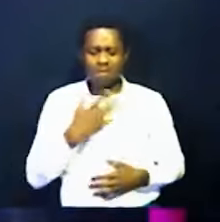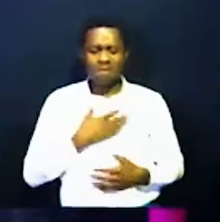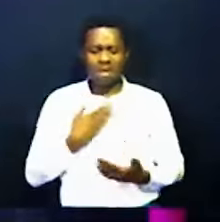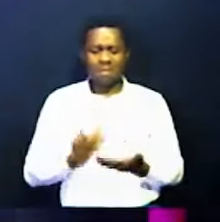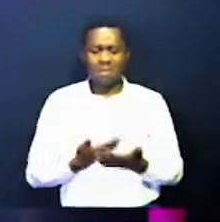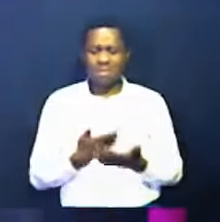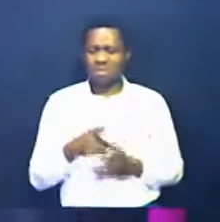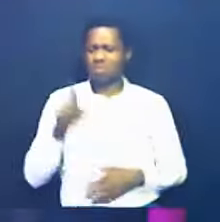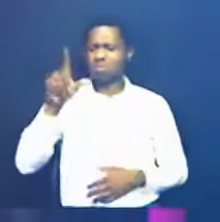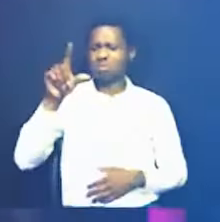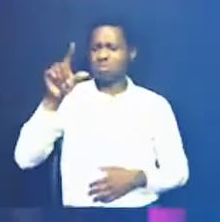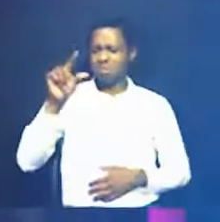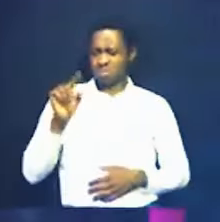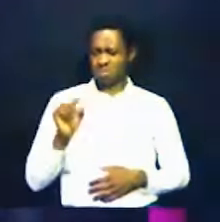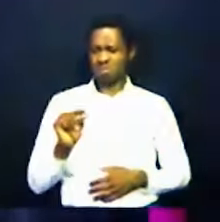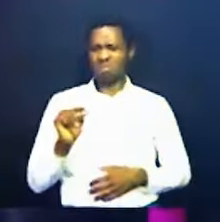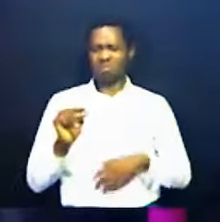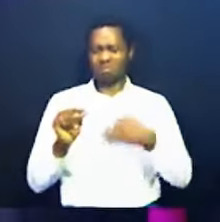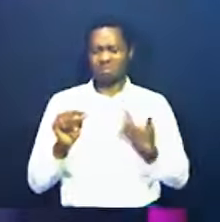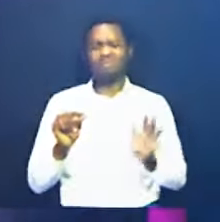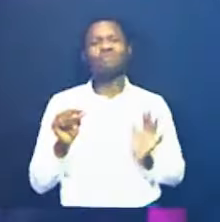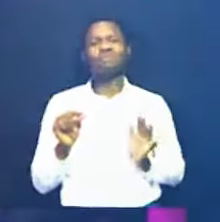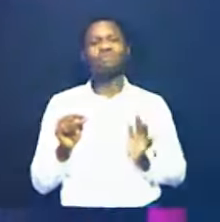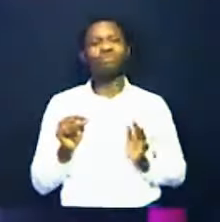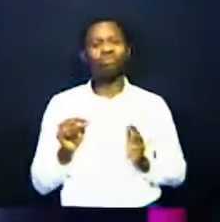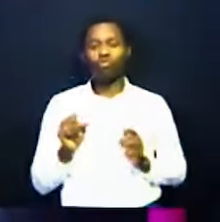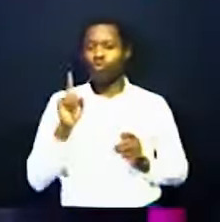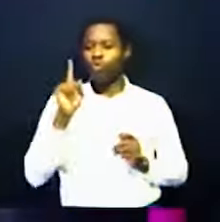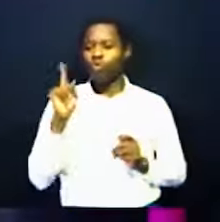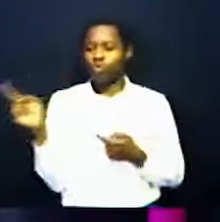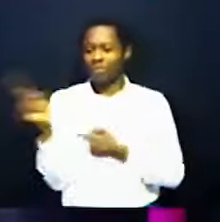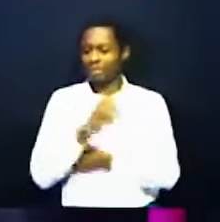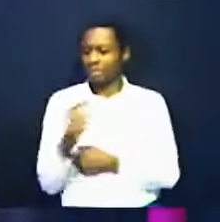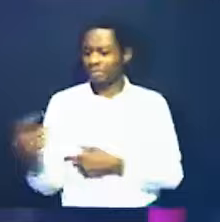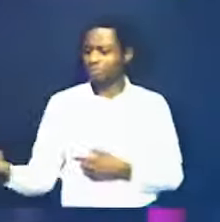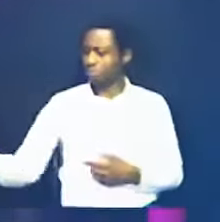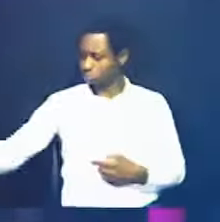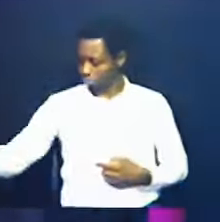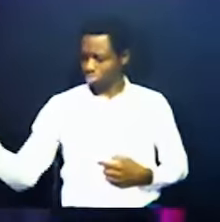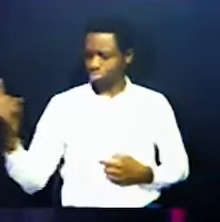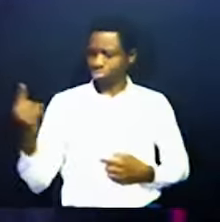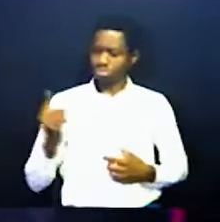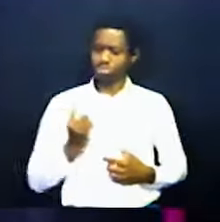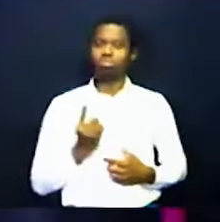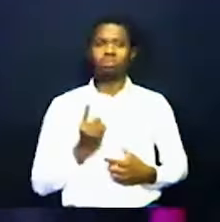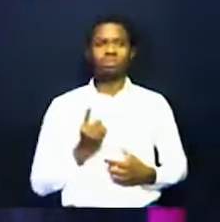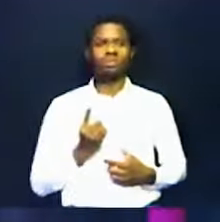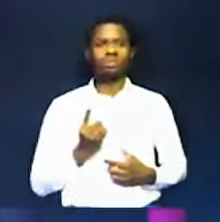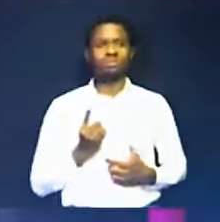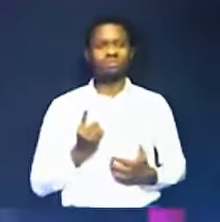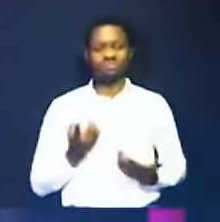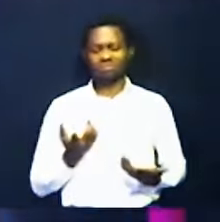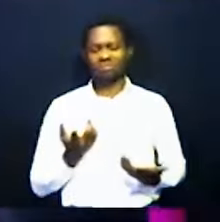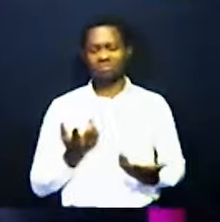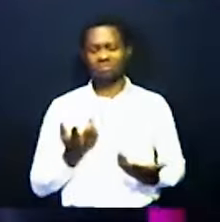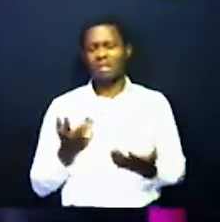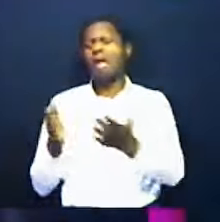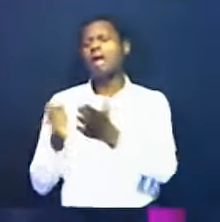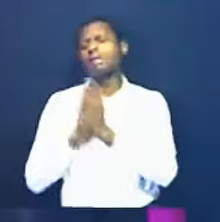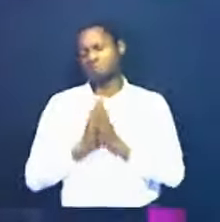money is finished. The one day she came, that